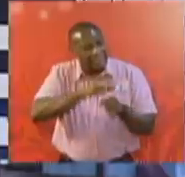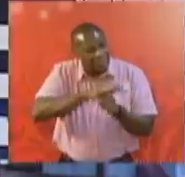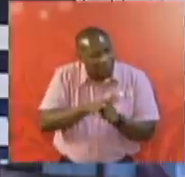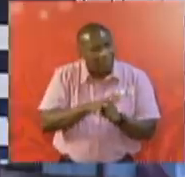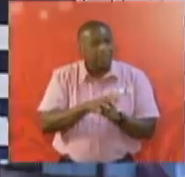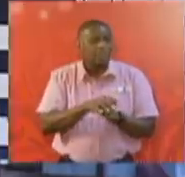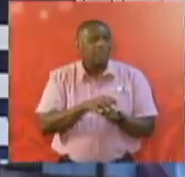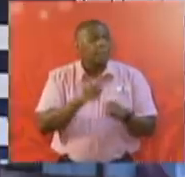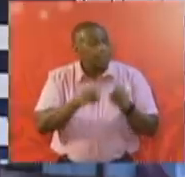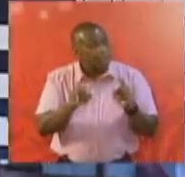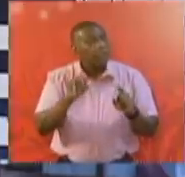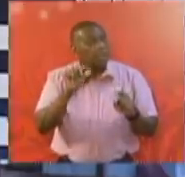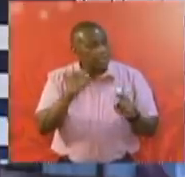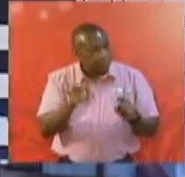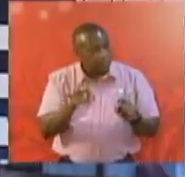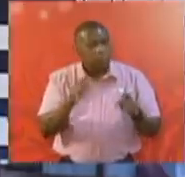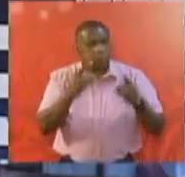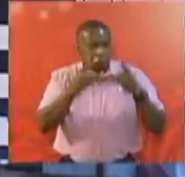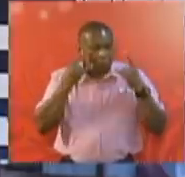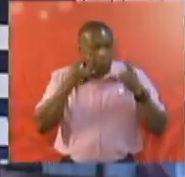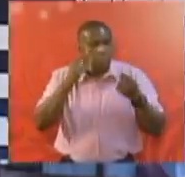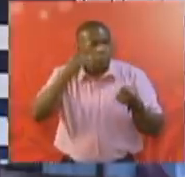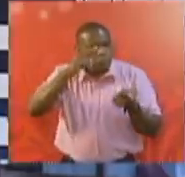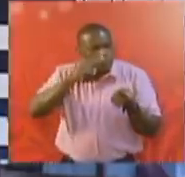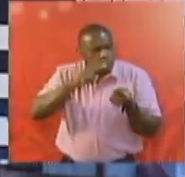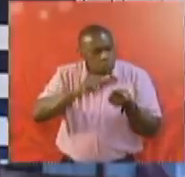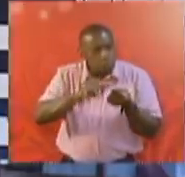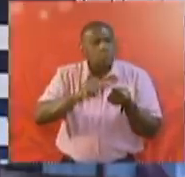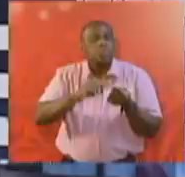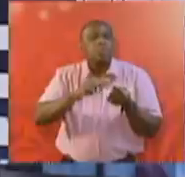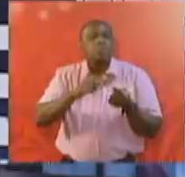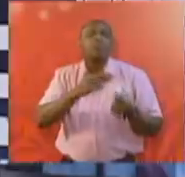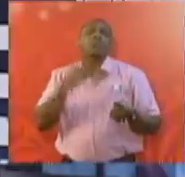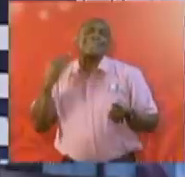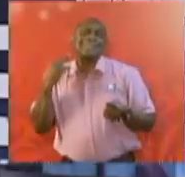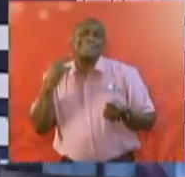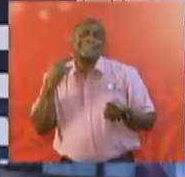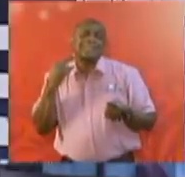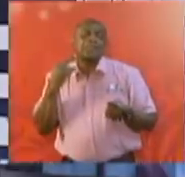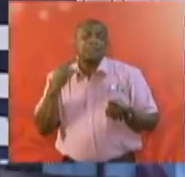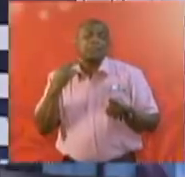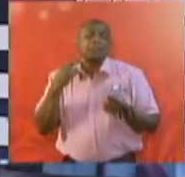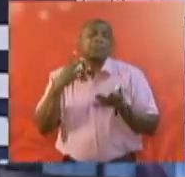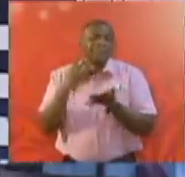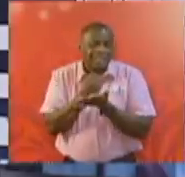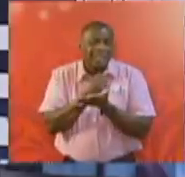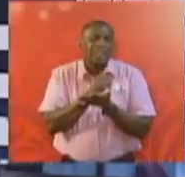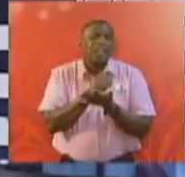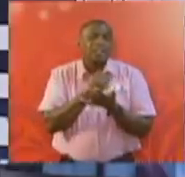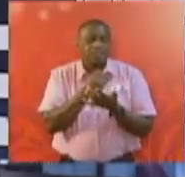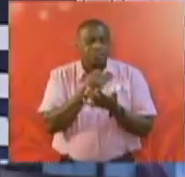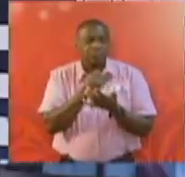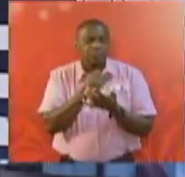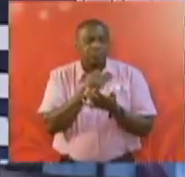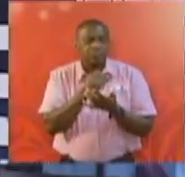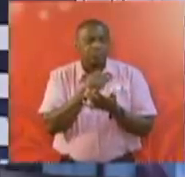of getting infected. So still wear the mask. Yes, it will impede your breathing if you go into an asthmatic attack. When